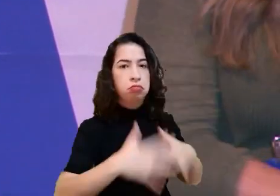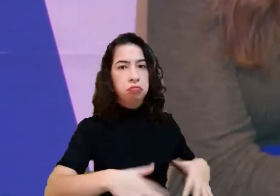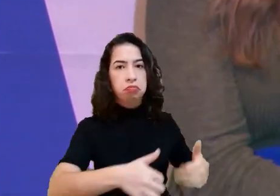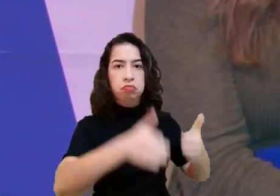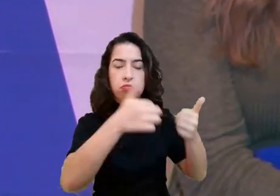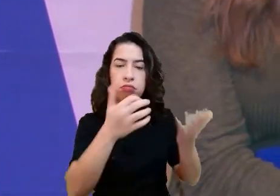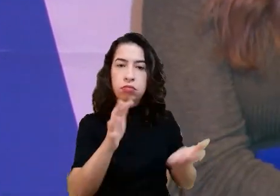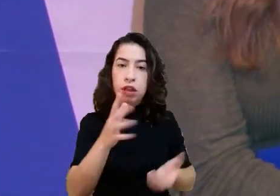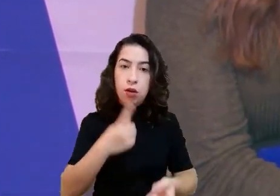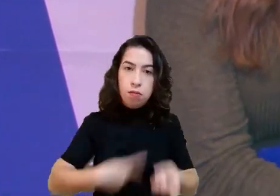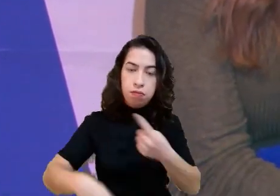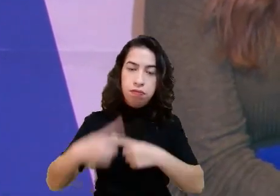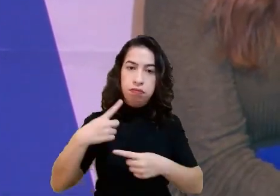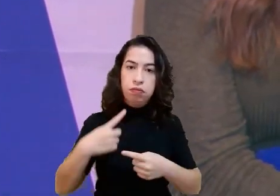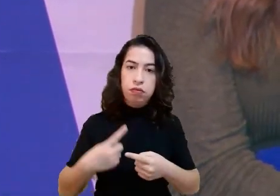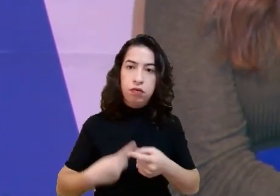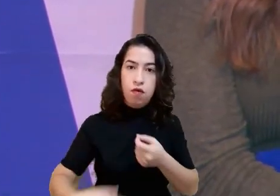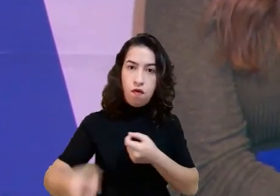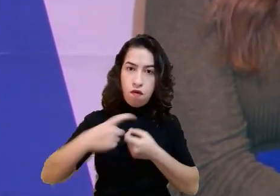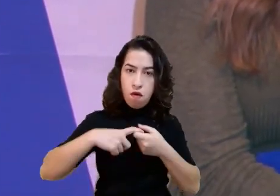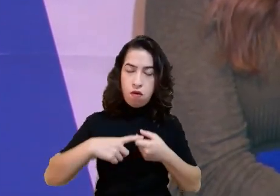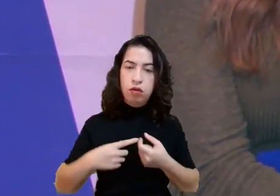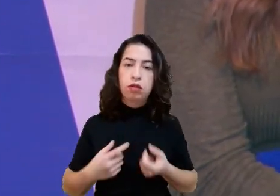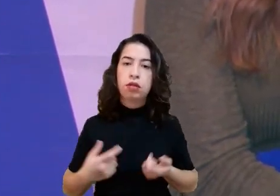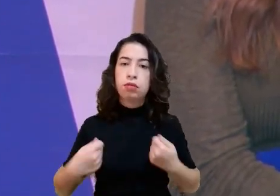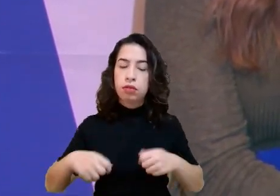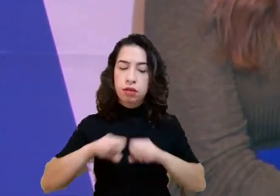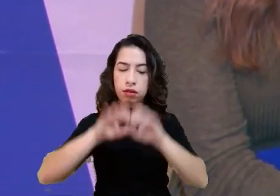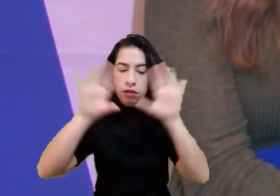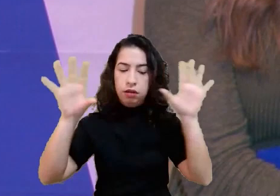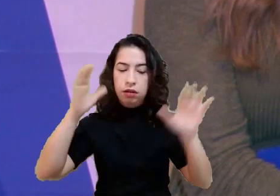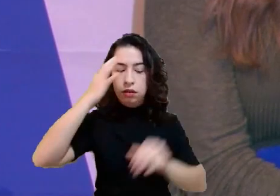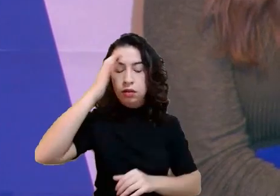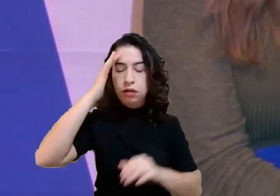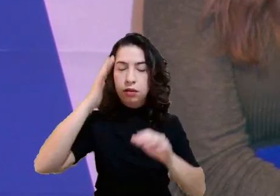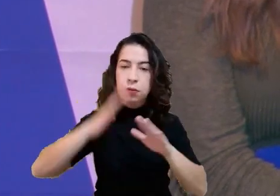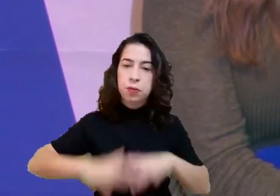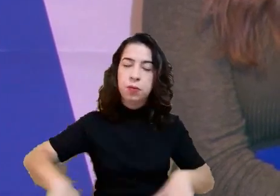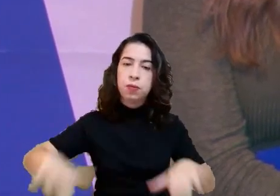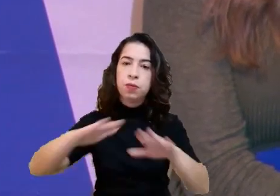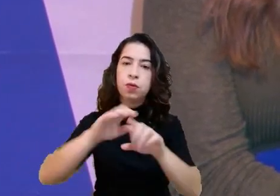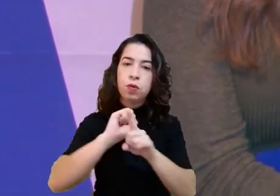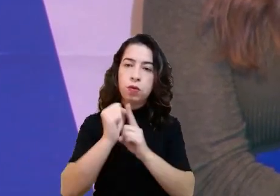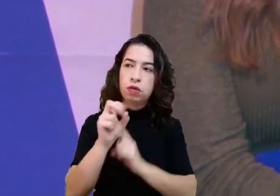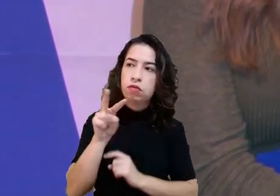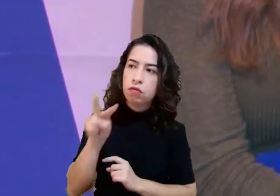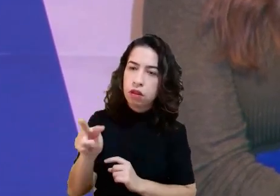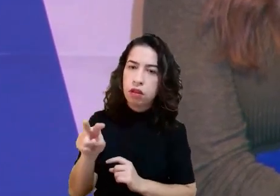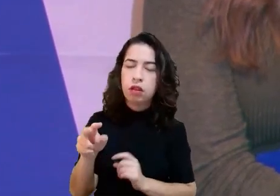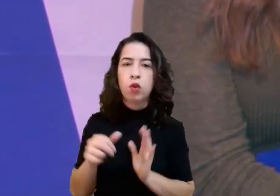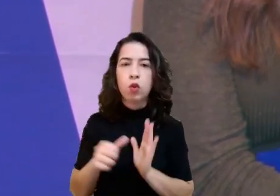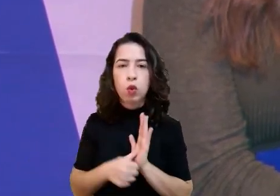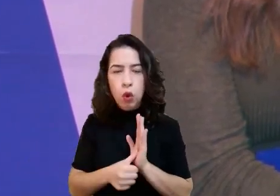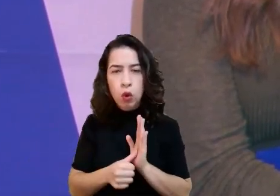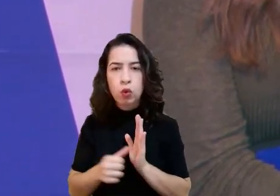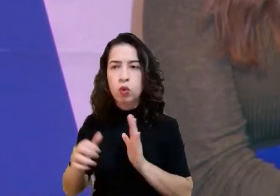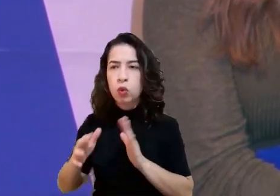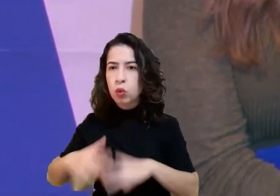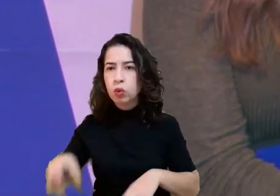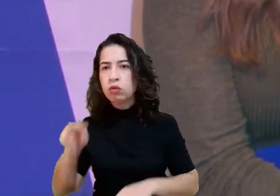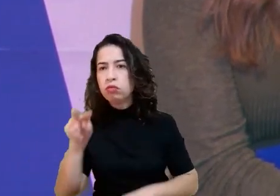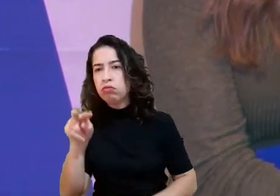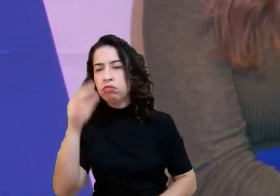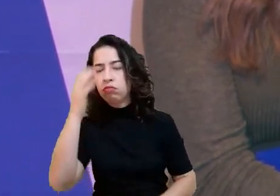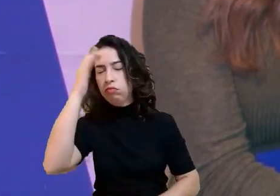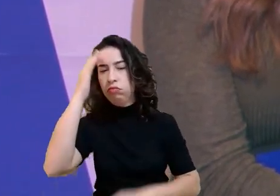return. The return, the value has to be clear for society, for investors, for the partners, and for the